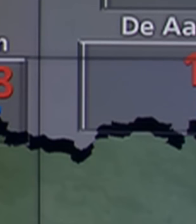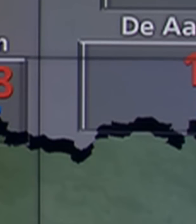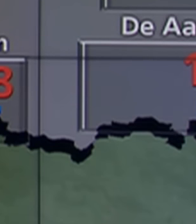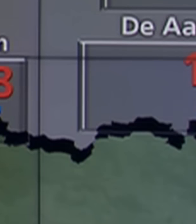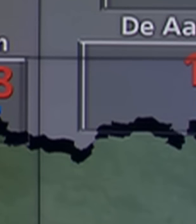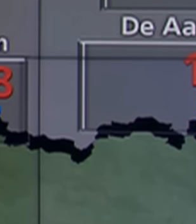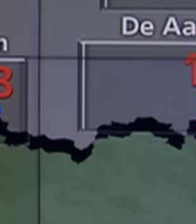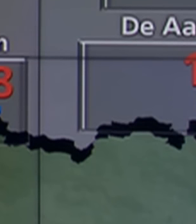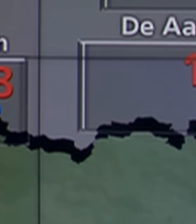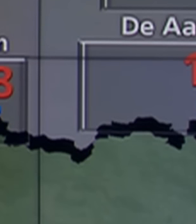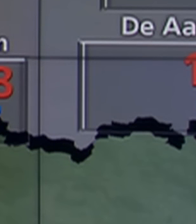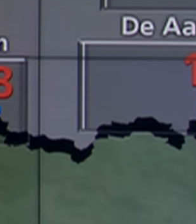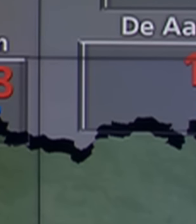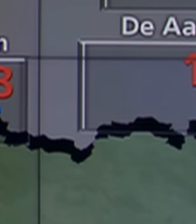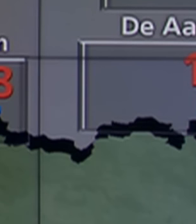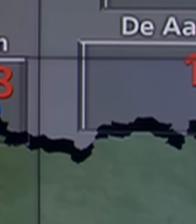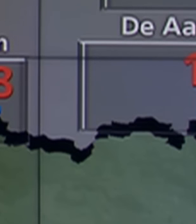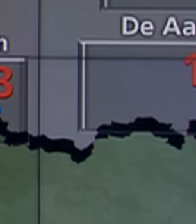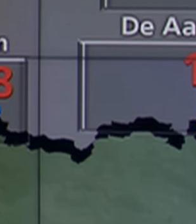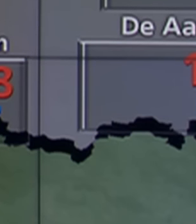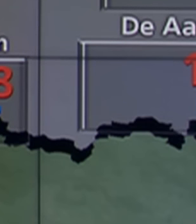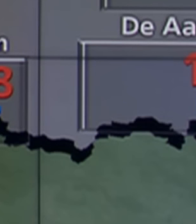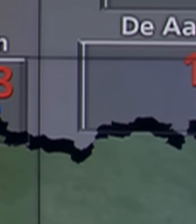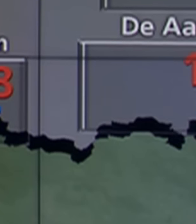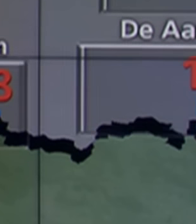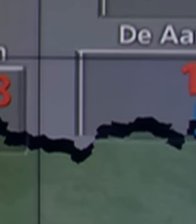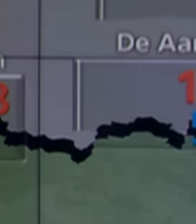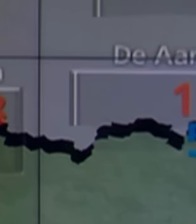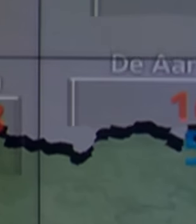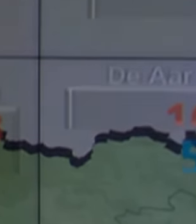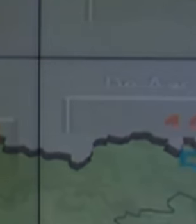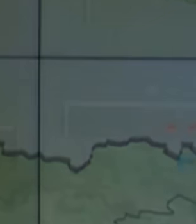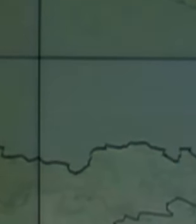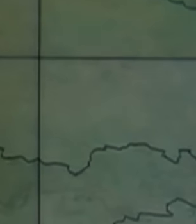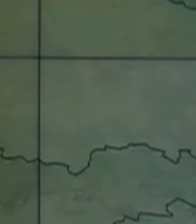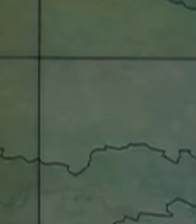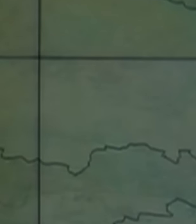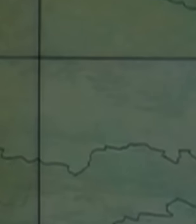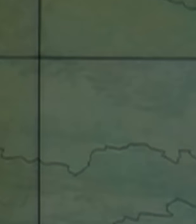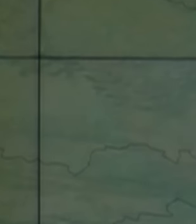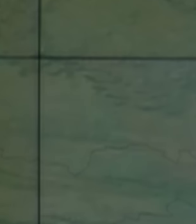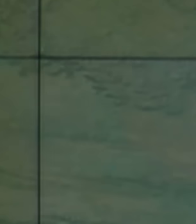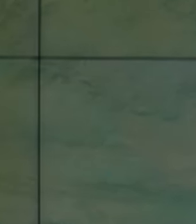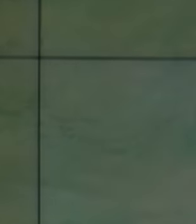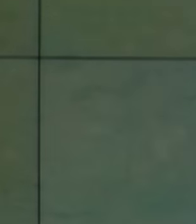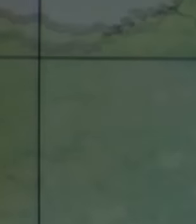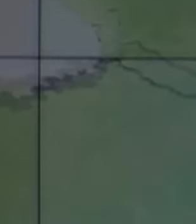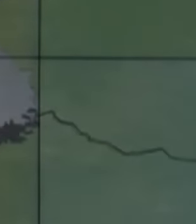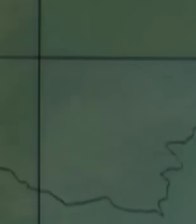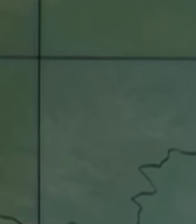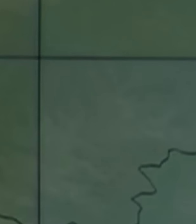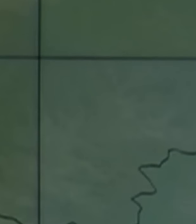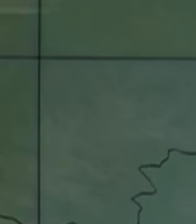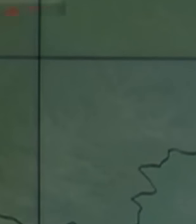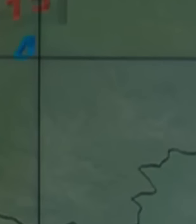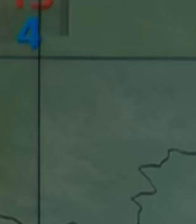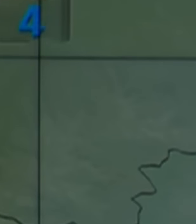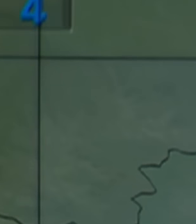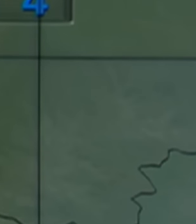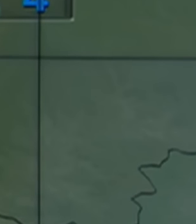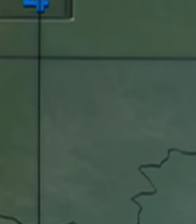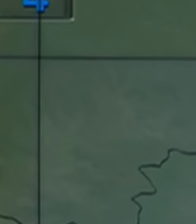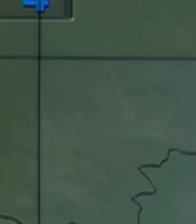9 go ya go di le 22 Calvinia e tla nna tsididi mo mosong ka digata di le 4 go ya go di le 17 fa re lebelela mo provinceng ya Free